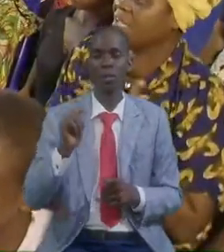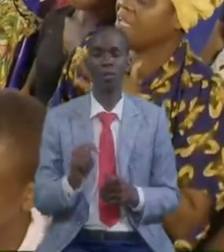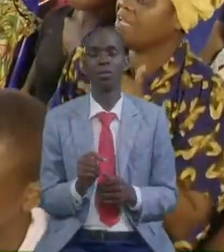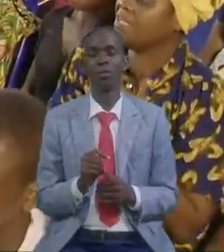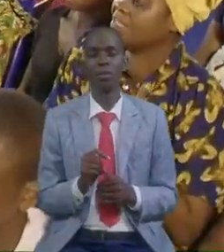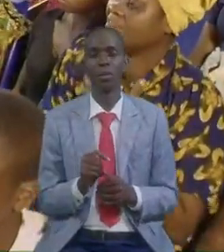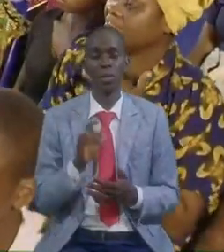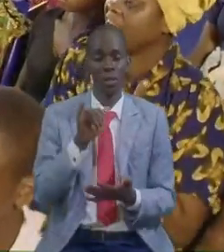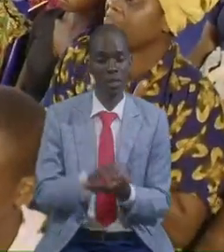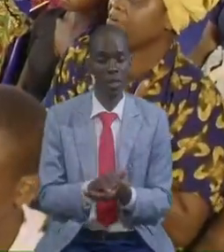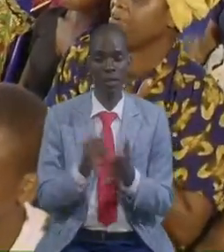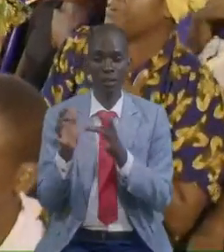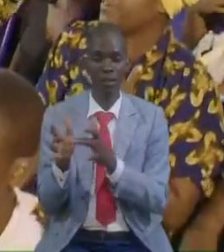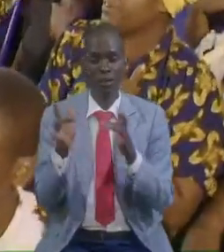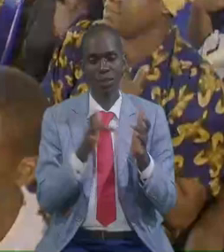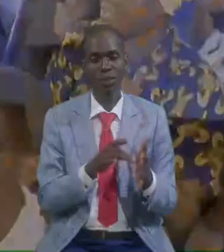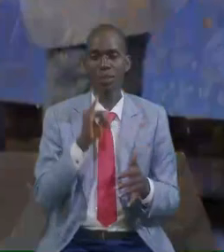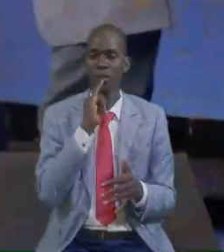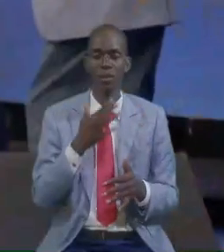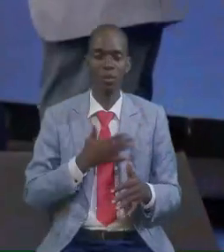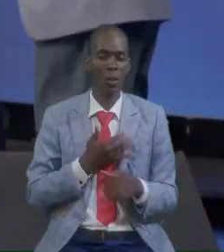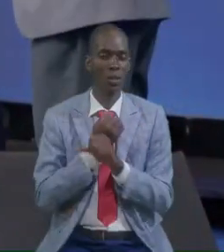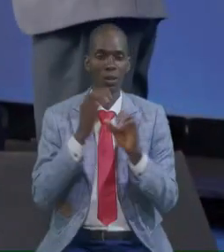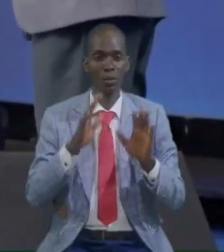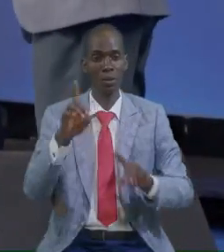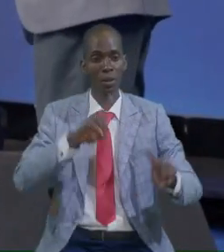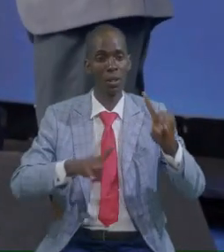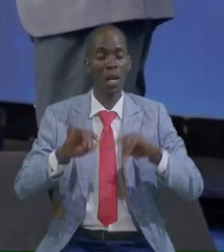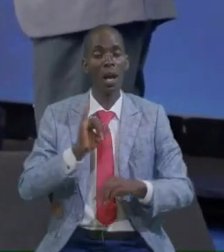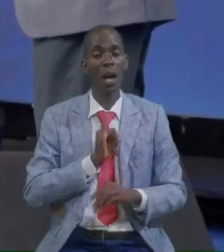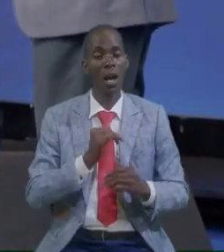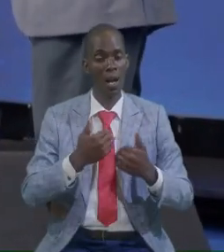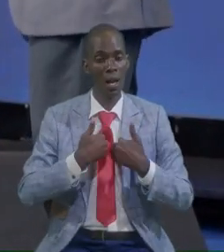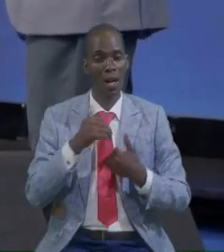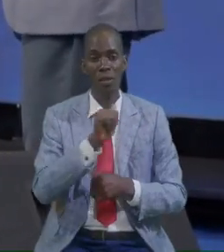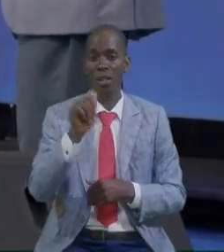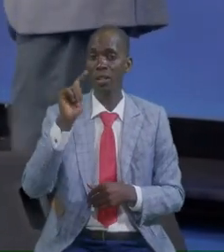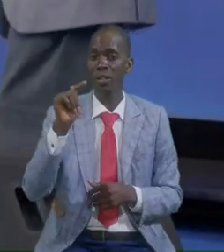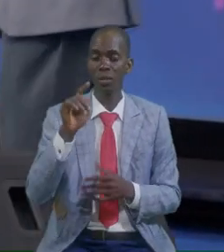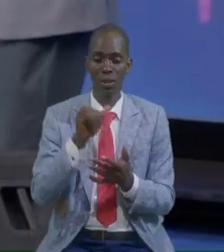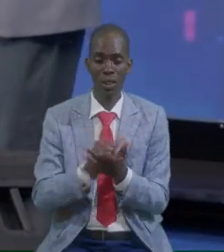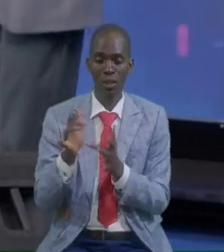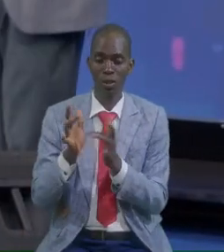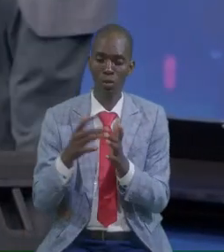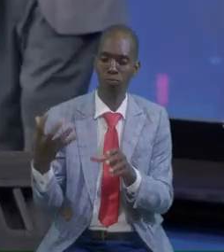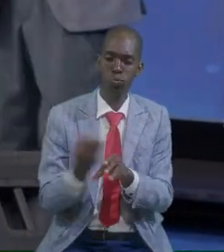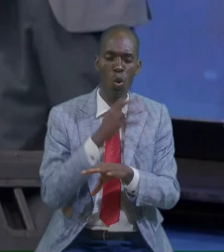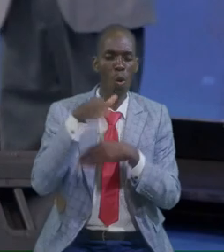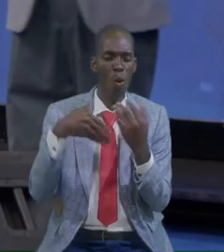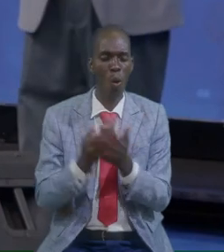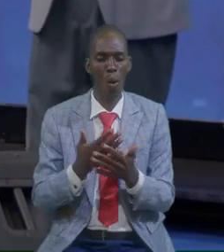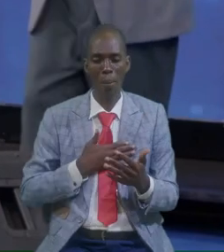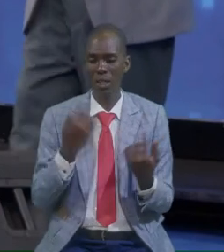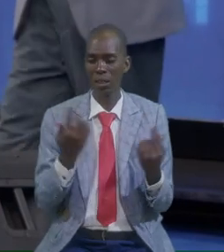is my savior. I have a testimony that Jesus took all my sins away. The